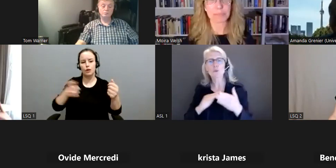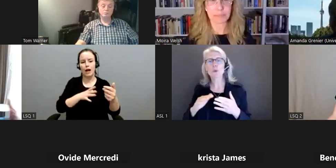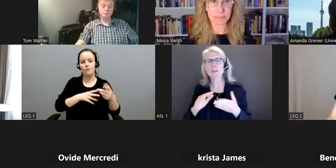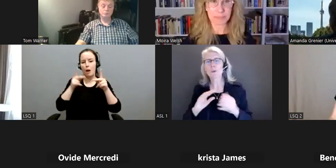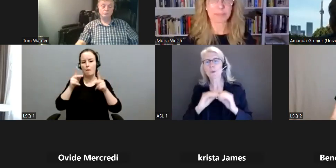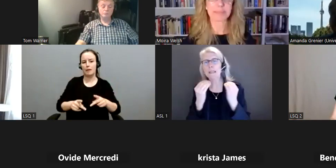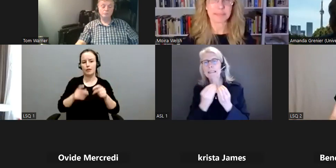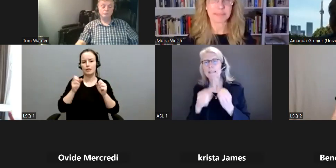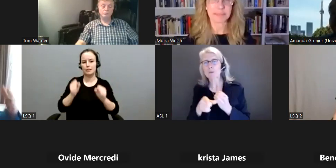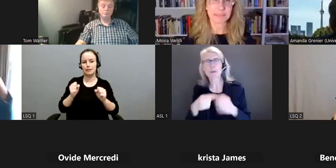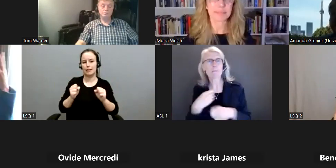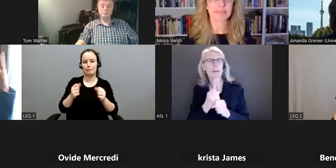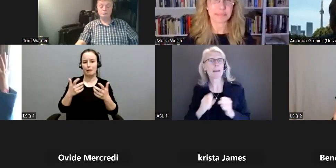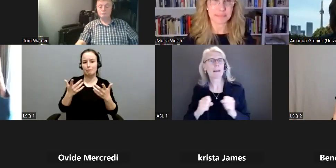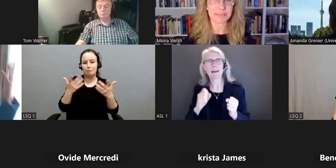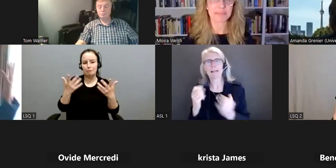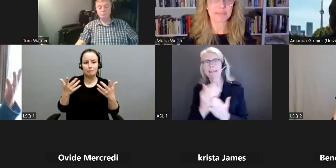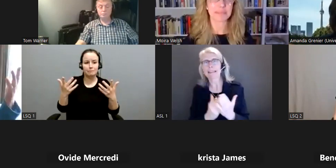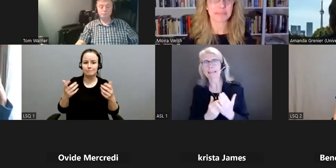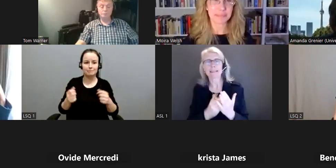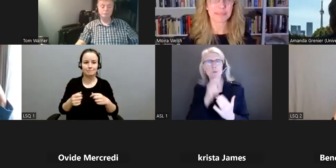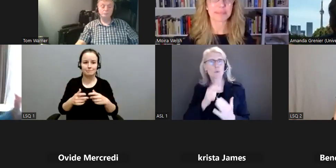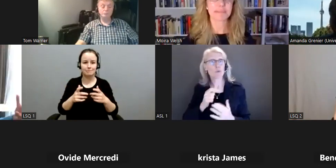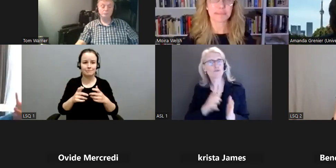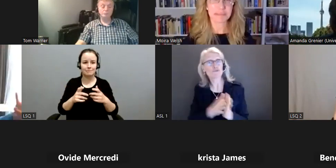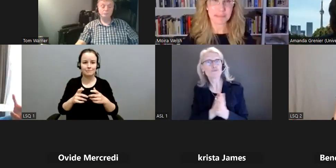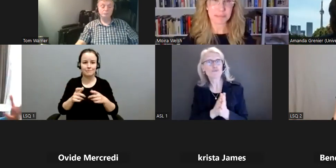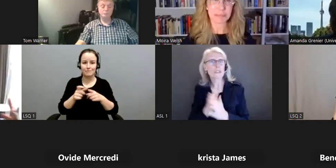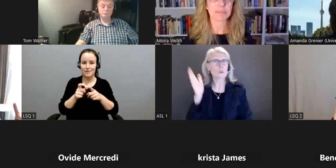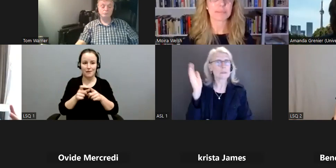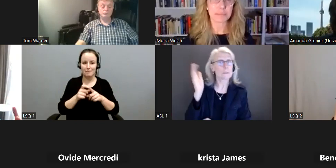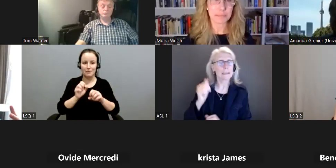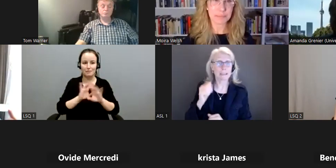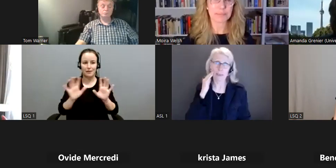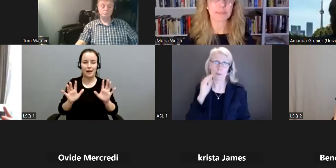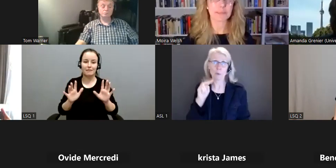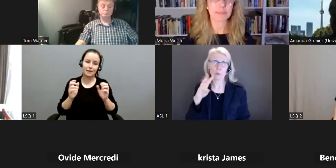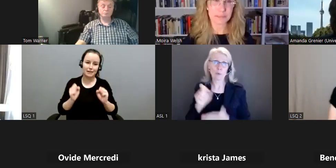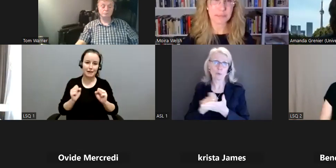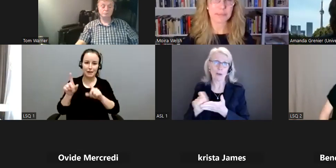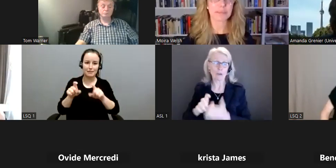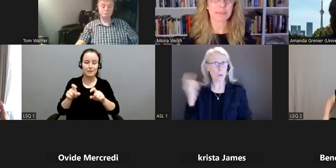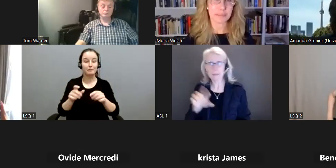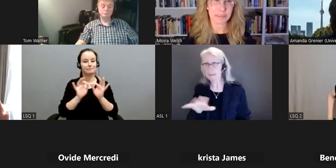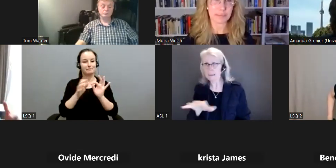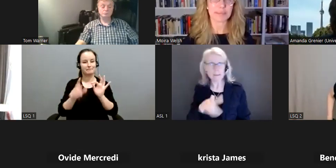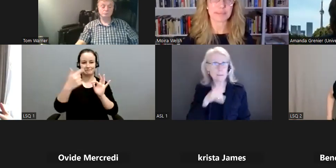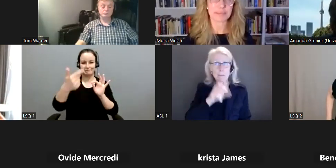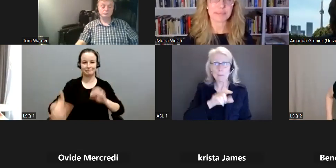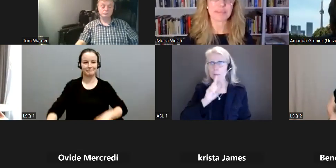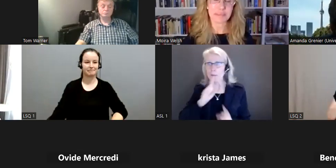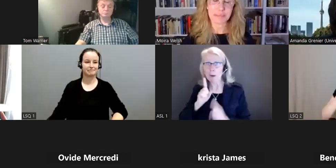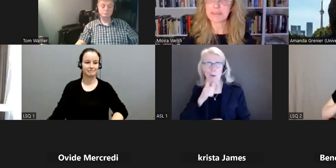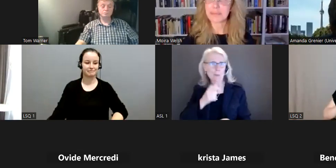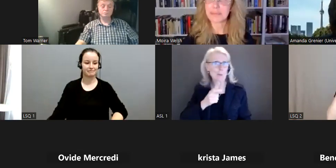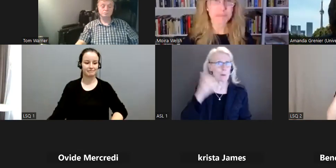a speakers bureau, because this idea in the amorphous is something I know that journalists are really struggling with. So it's helpful for you, right? If there's